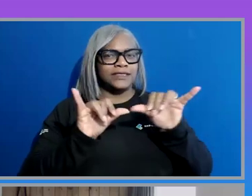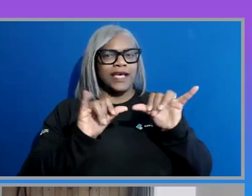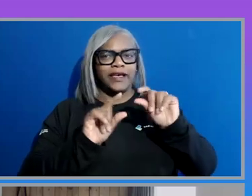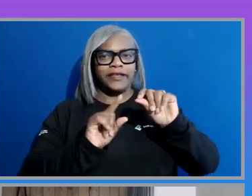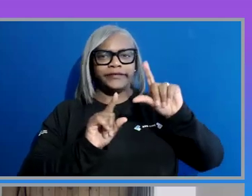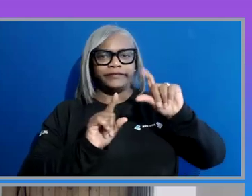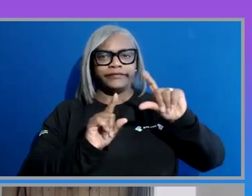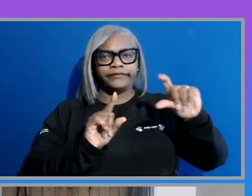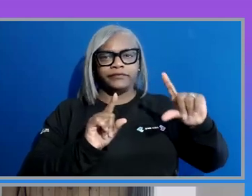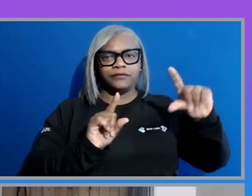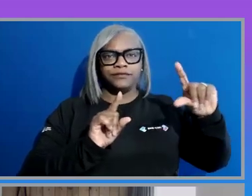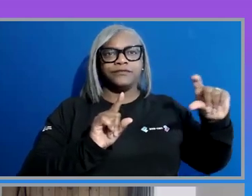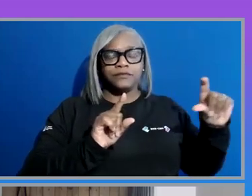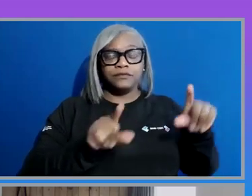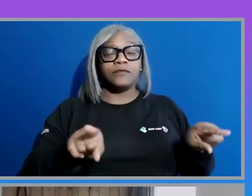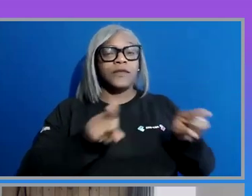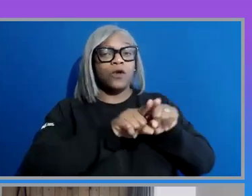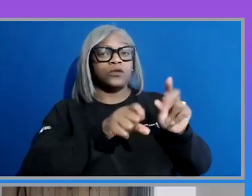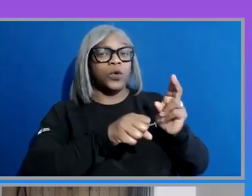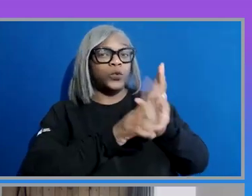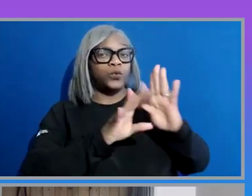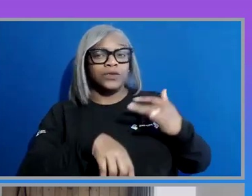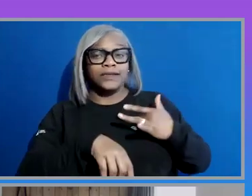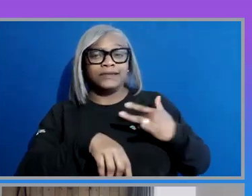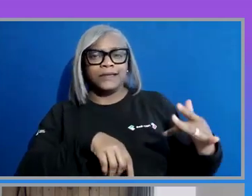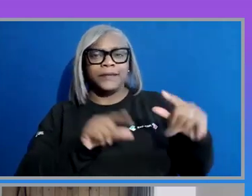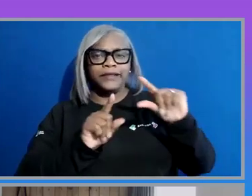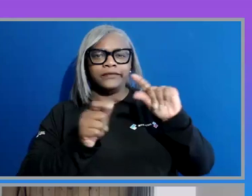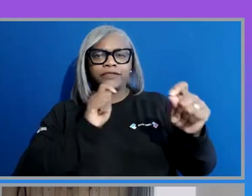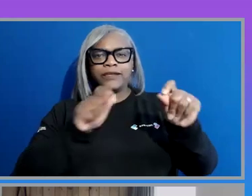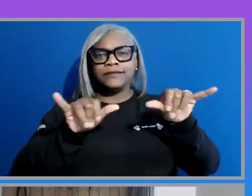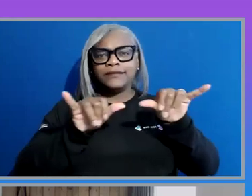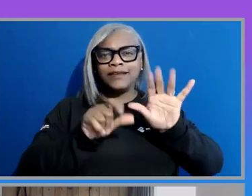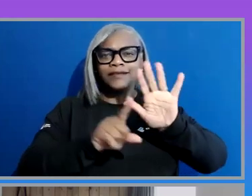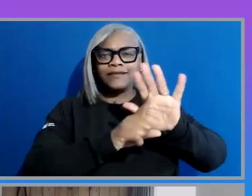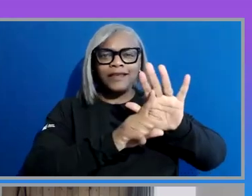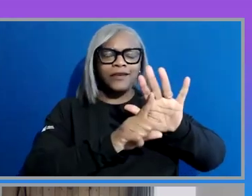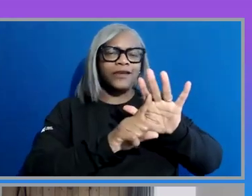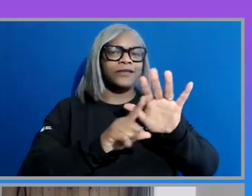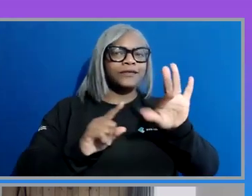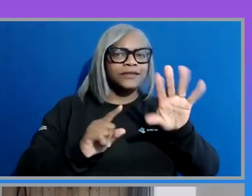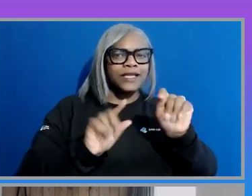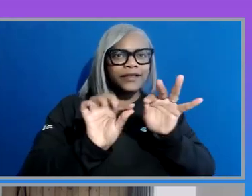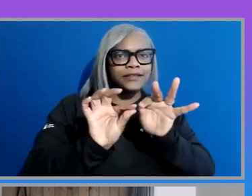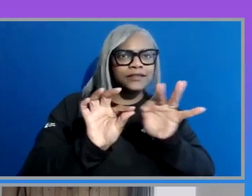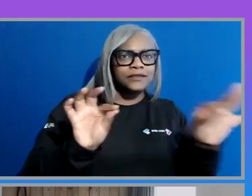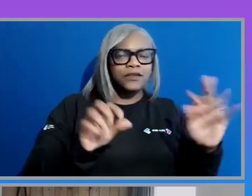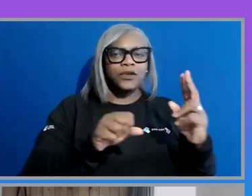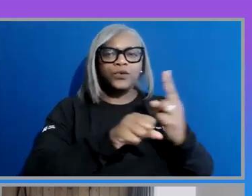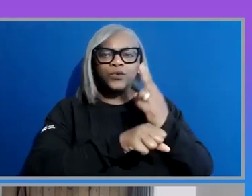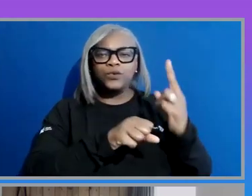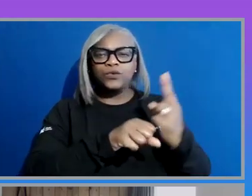users can especially just only resize their text, a quick way to check is to use browser zoom, and